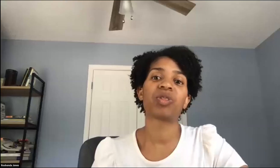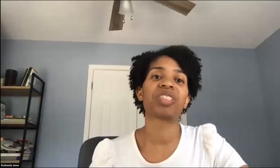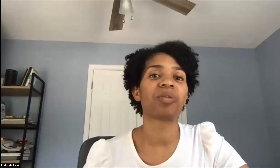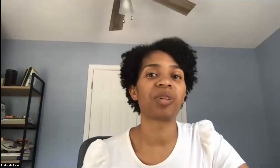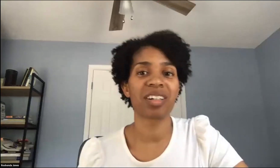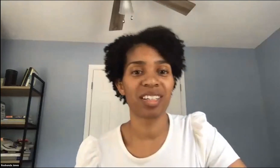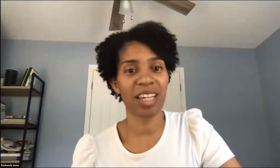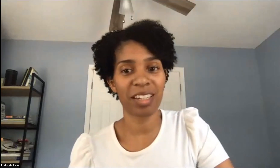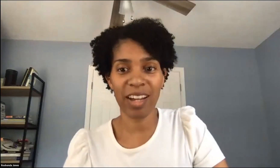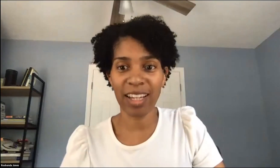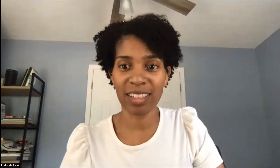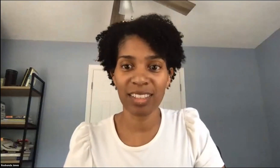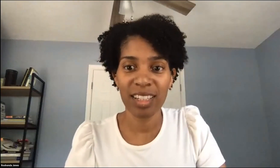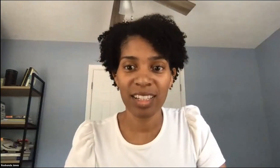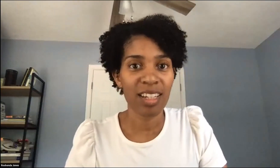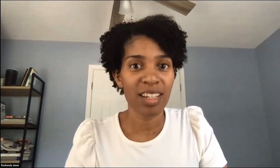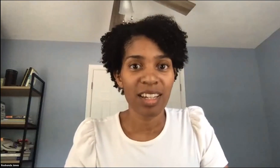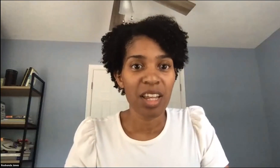Really interesting work. Thank you, Aya.